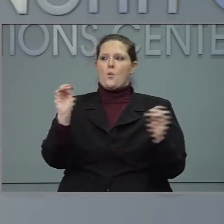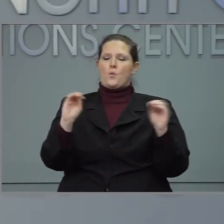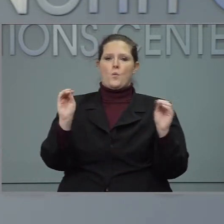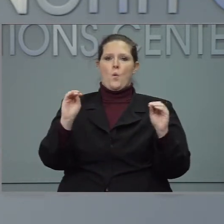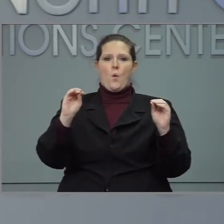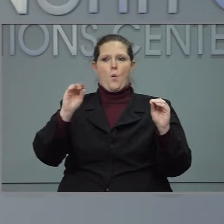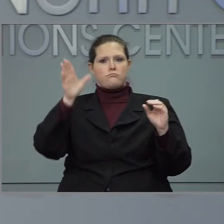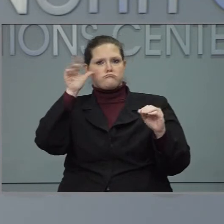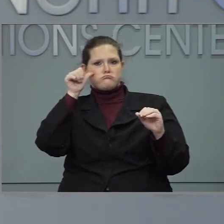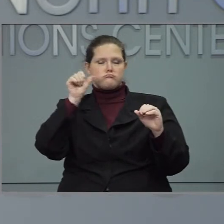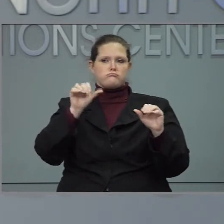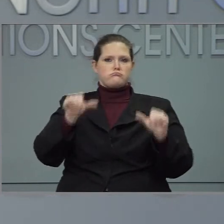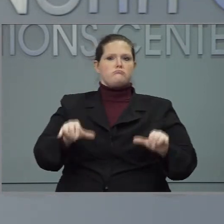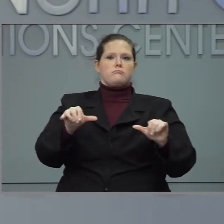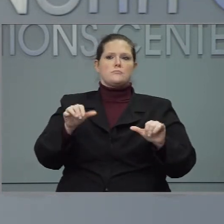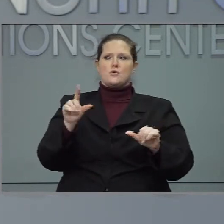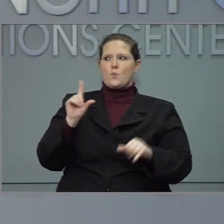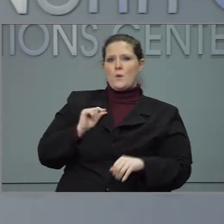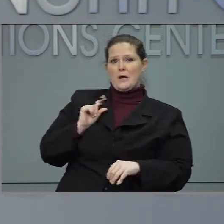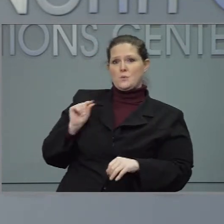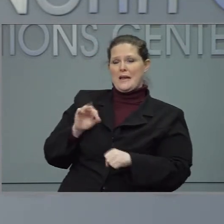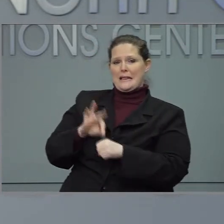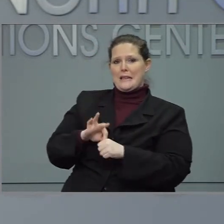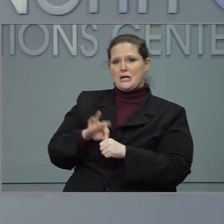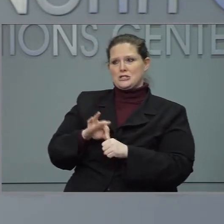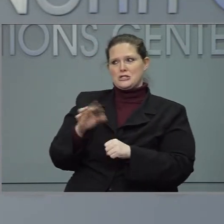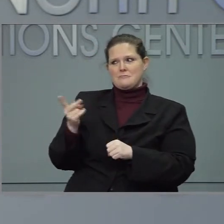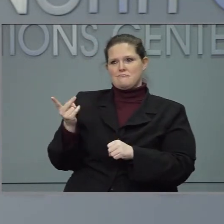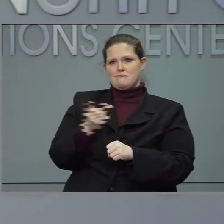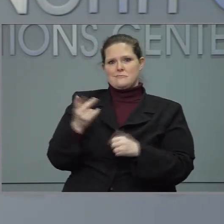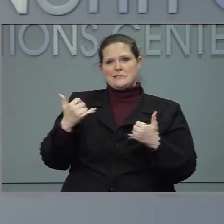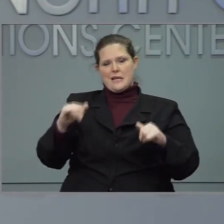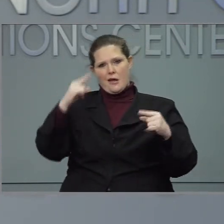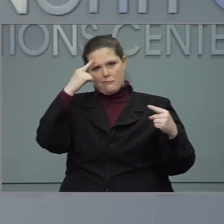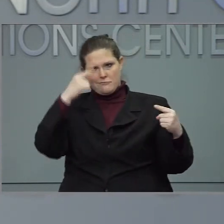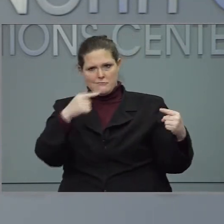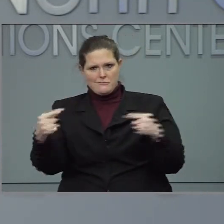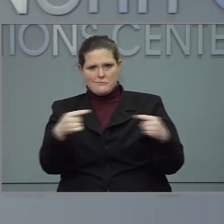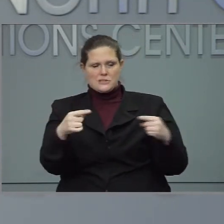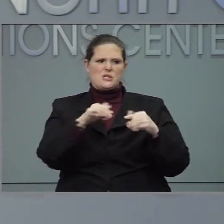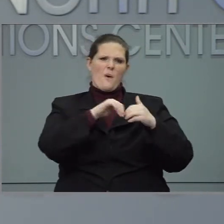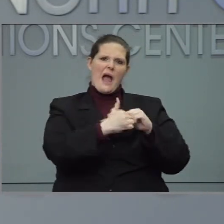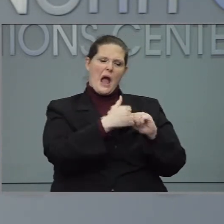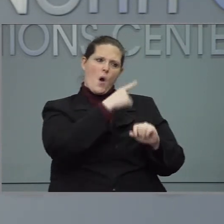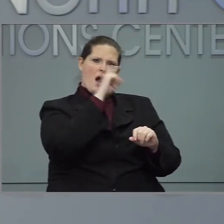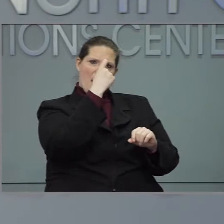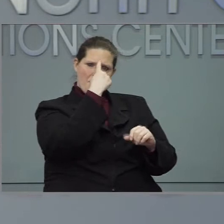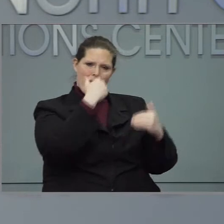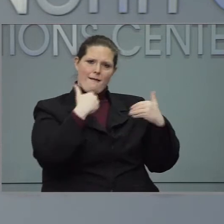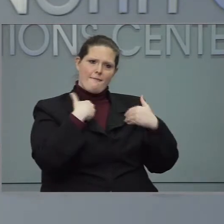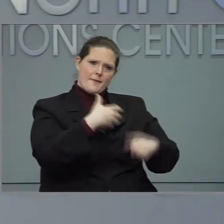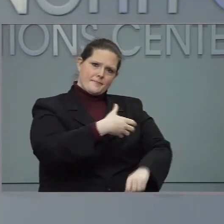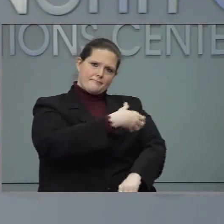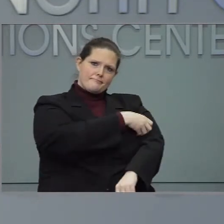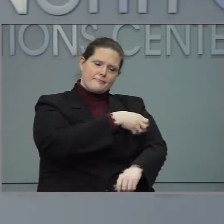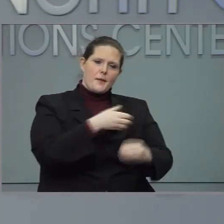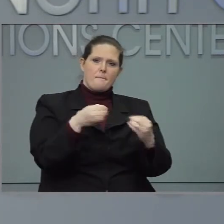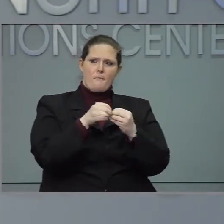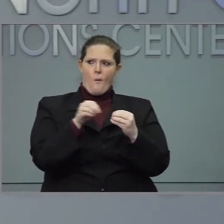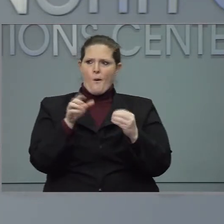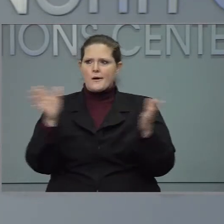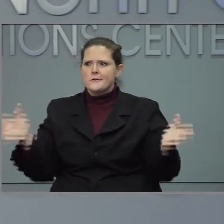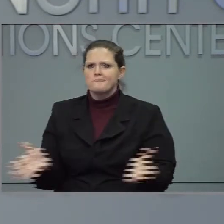together. So where does Governor Cooper think he'll be able to get the leverage and be able to actually get the sense of